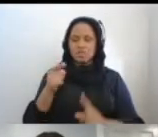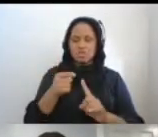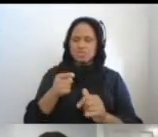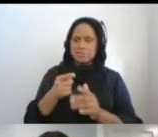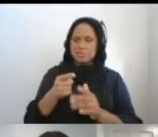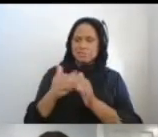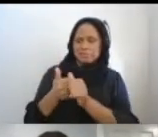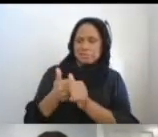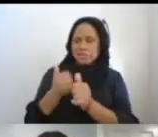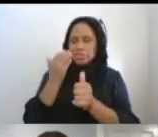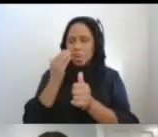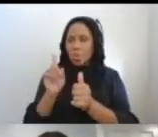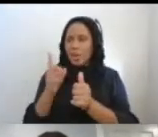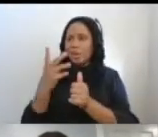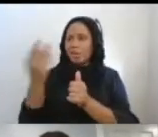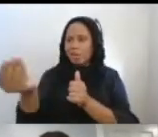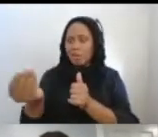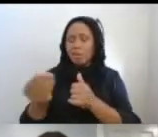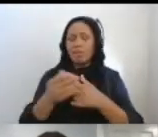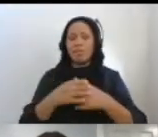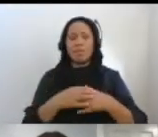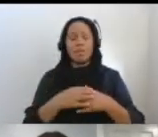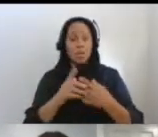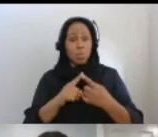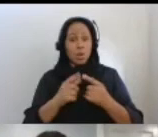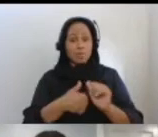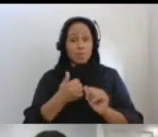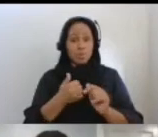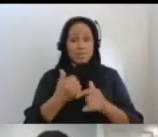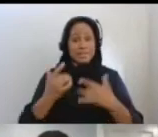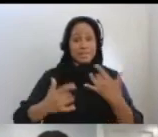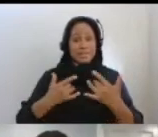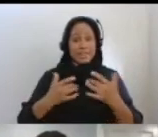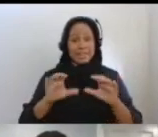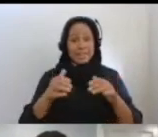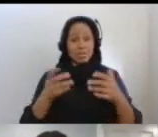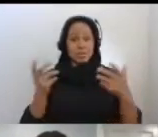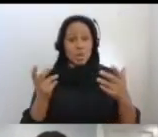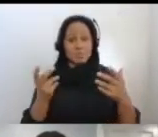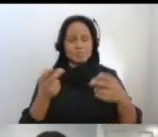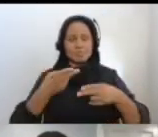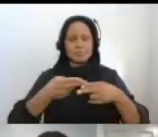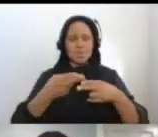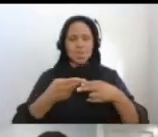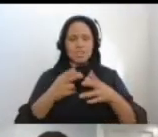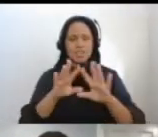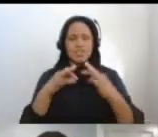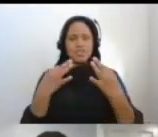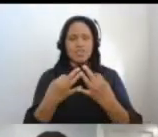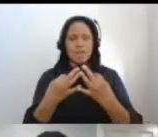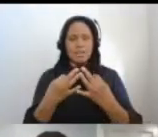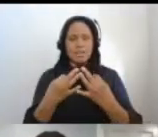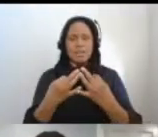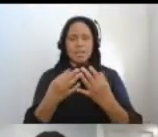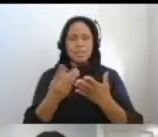Now, one of the most exciting categories is one called family reimbursed respite. In